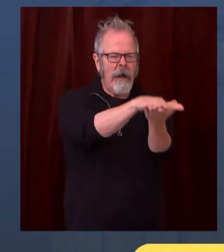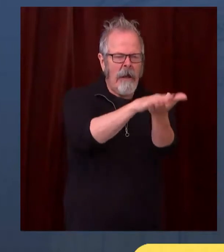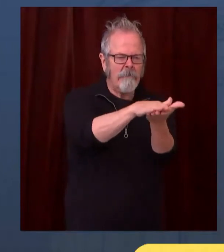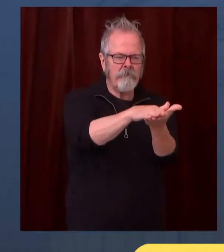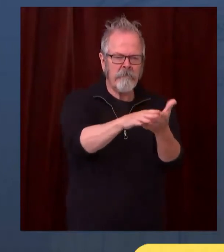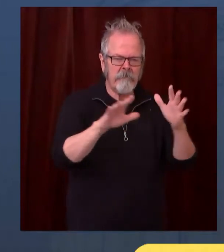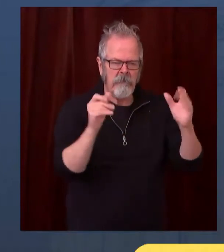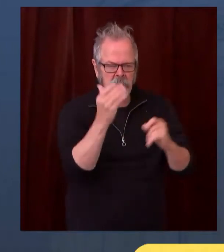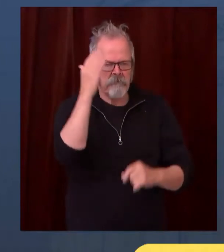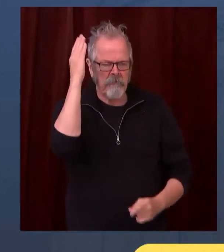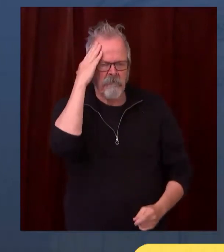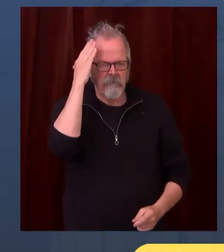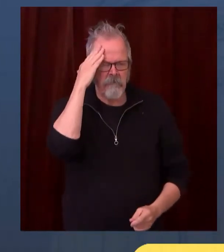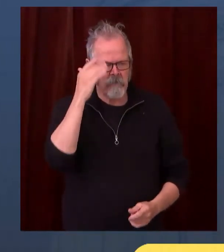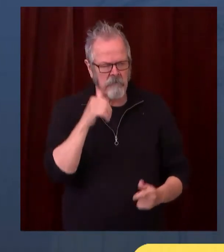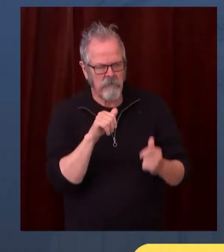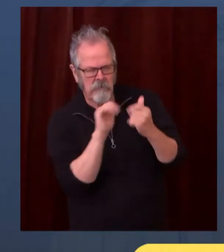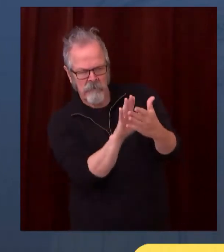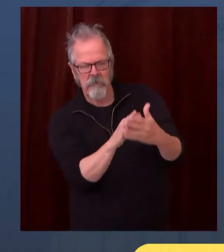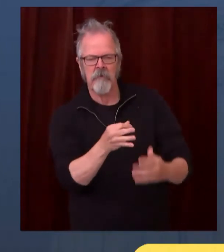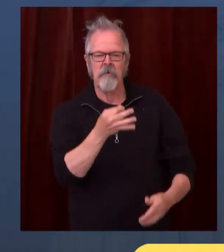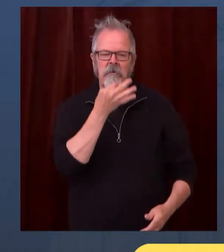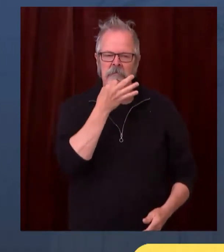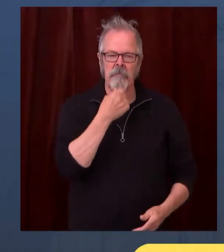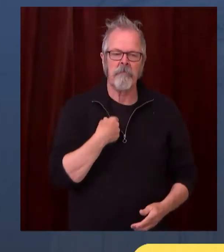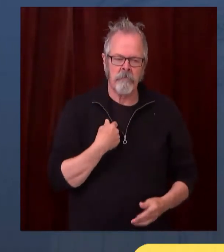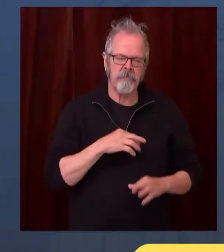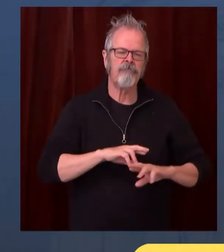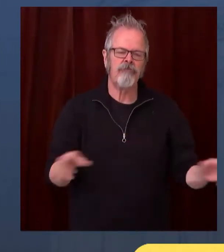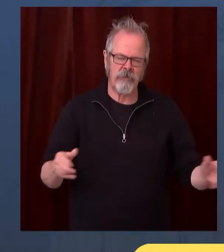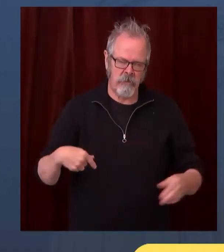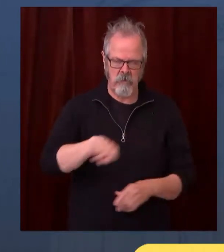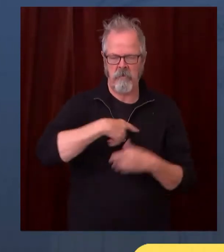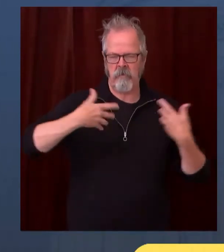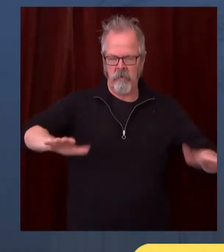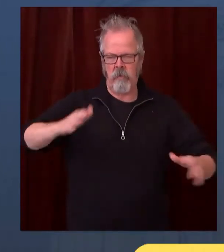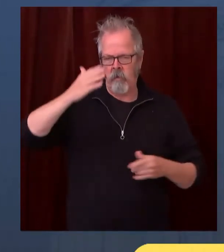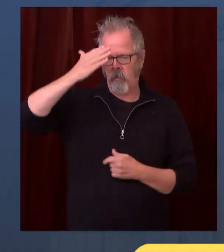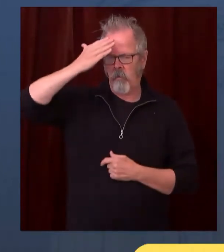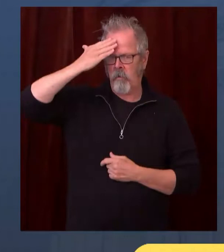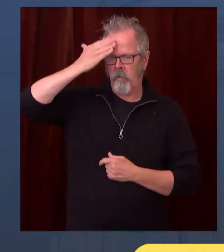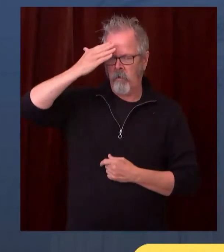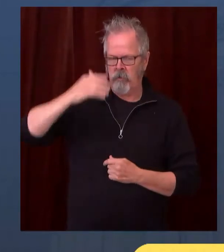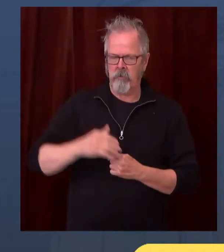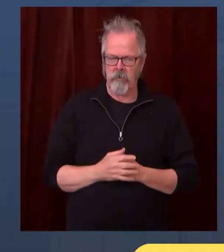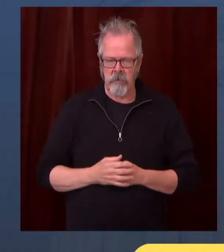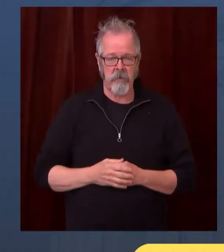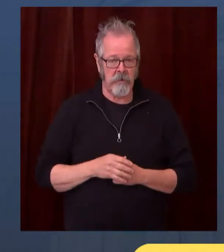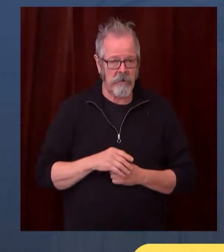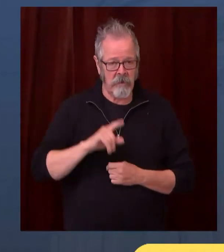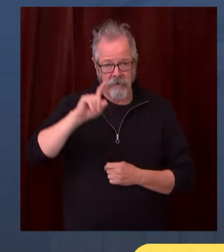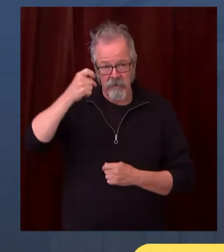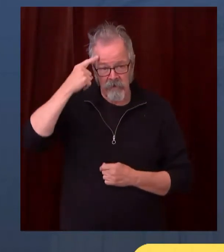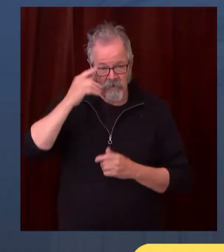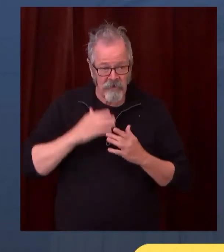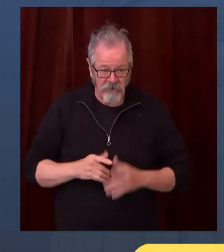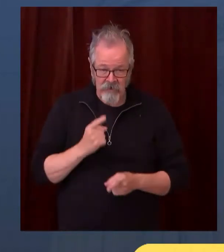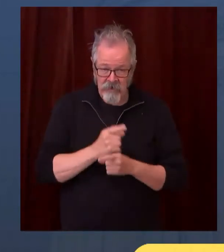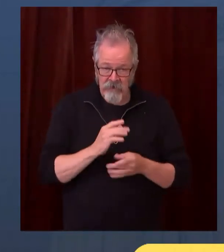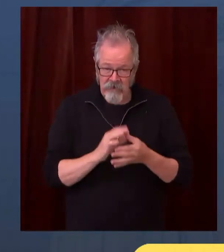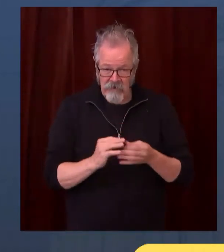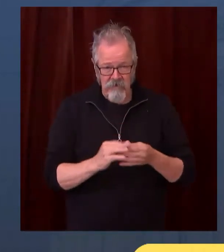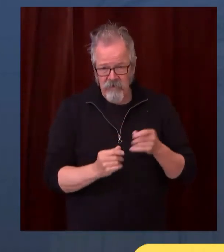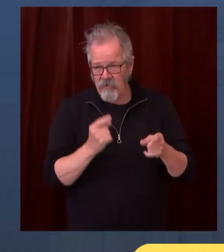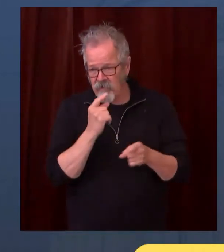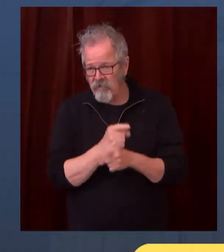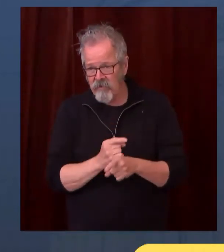governor said, as the science has progressed, we've learned more about those symptoms, and those symptoms are broader than we